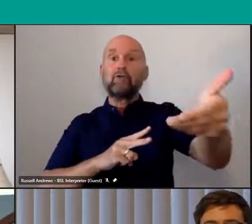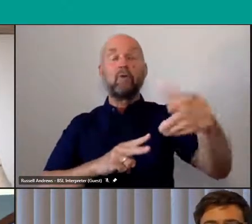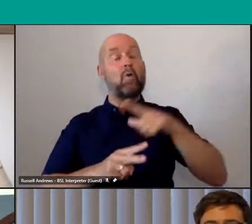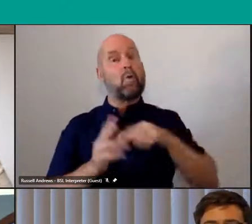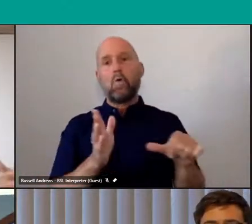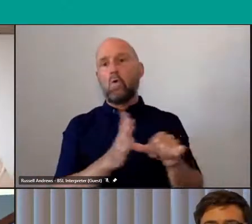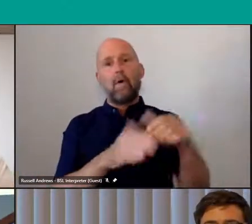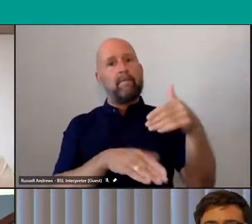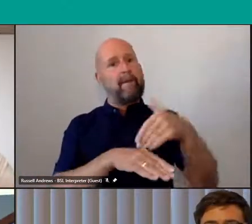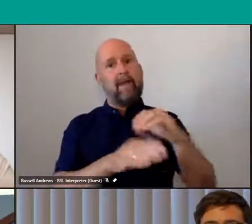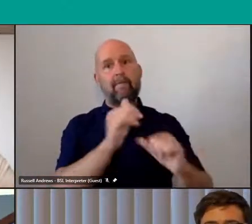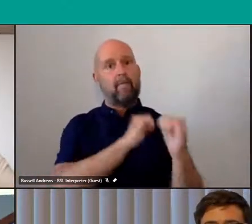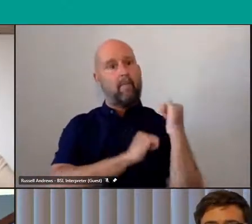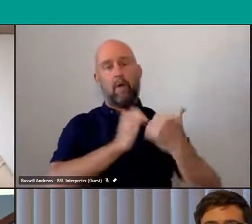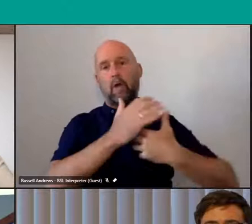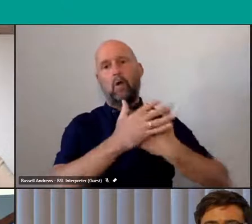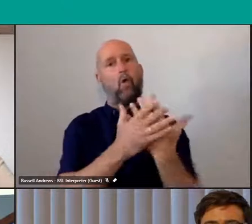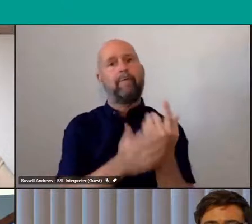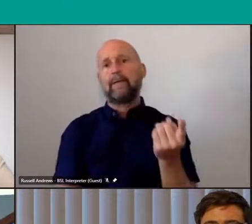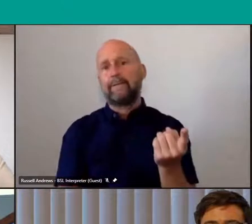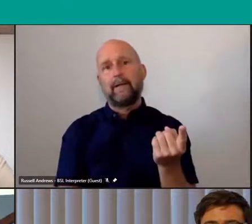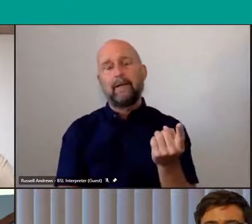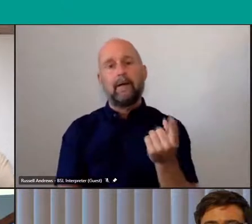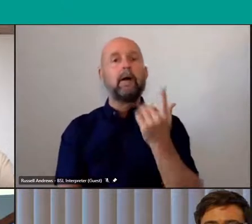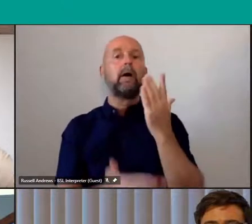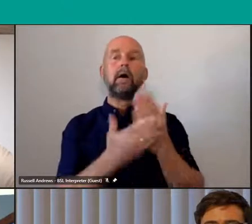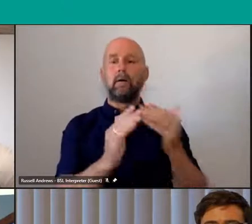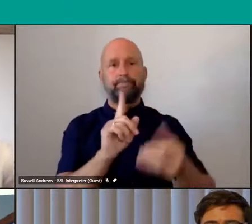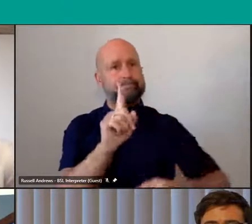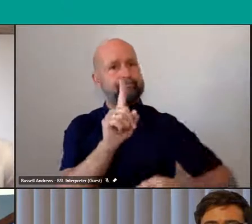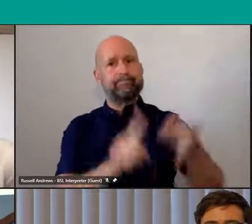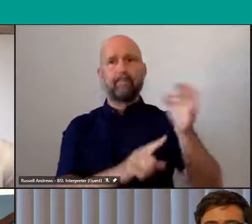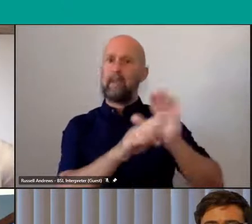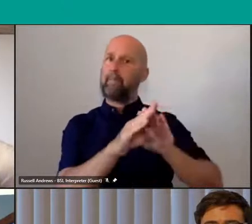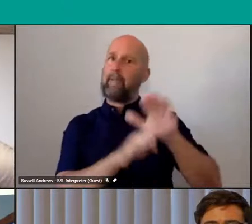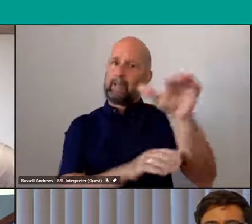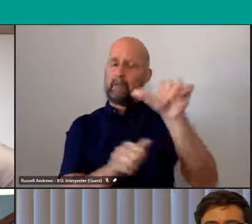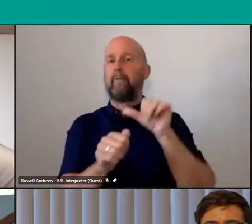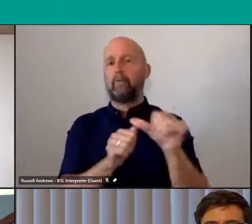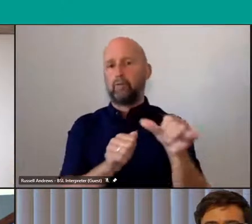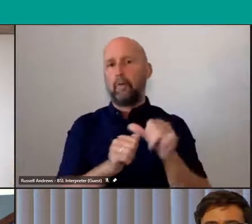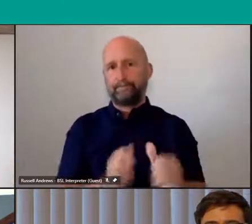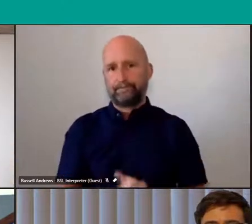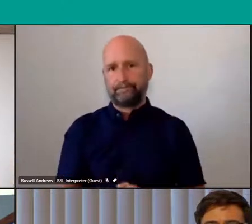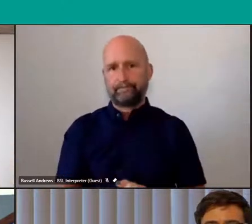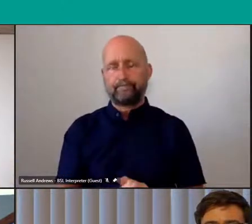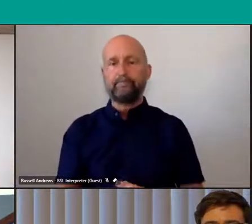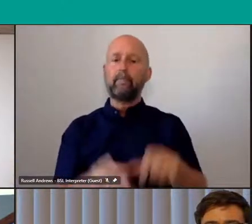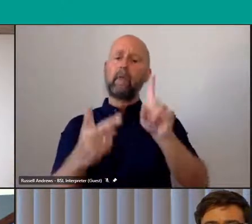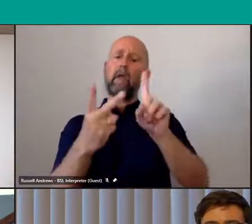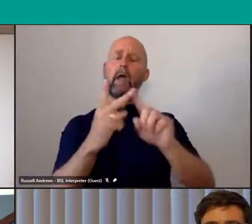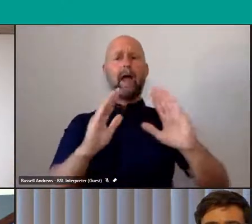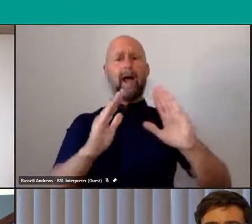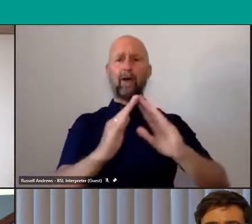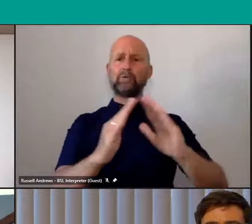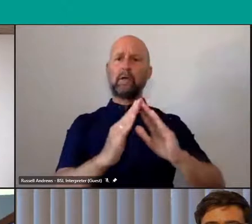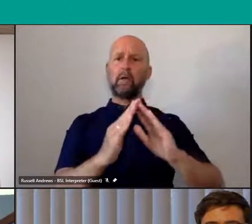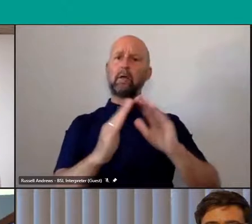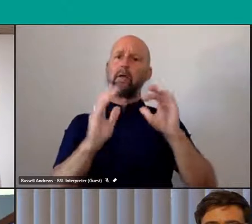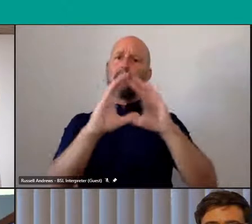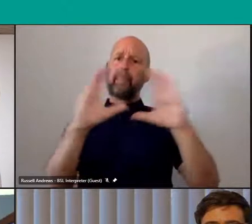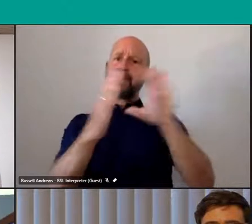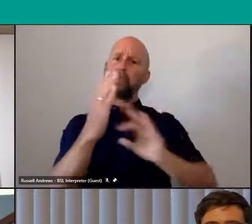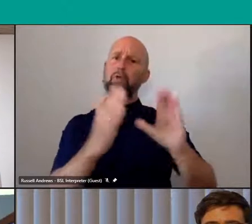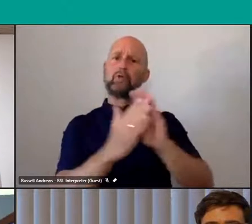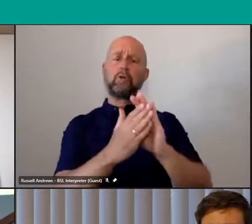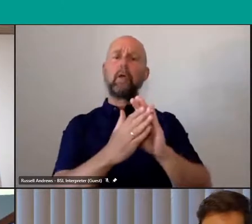by this pandemic have a fighting chance to do better. On housing, we think the city region should continue to scale